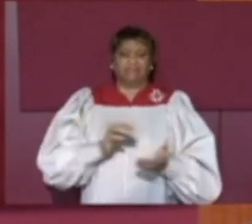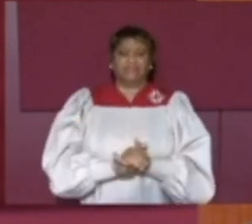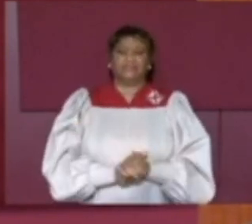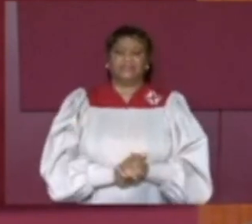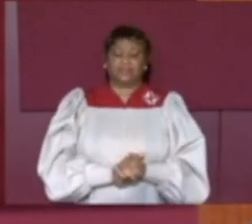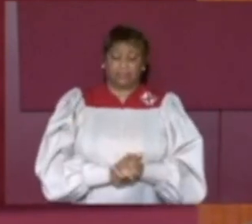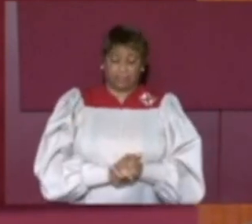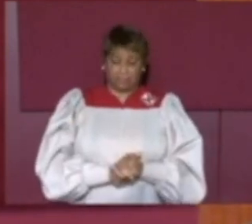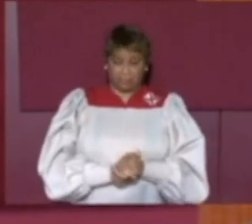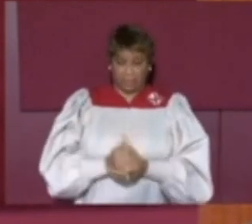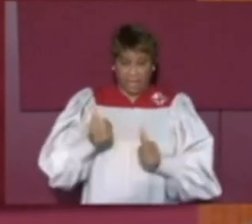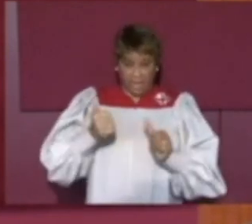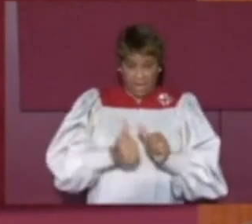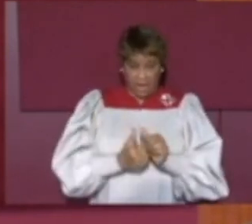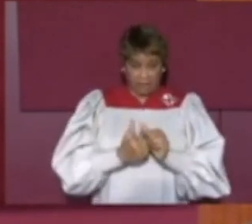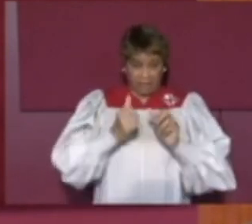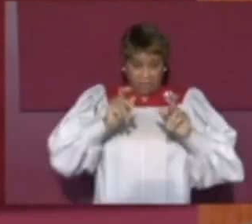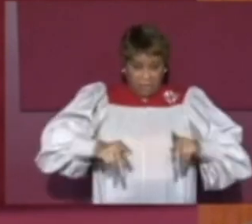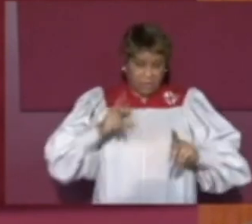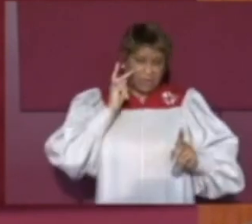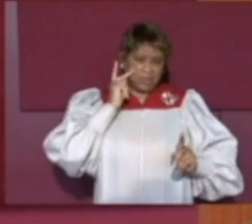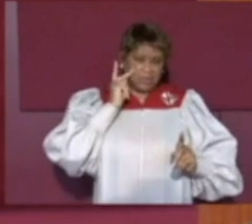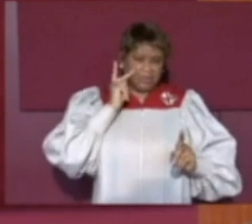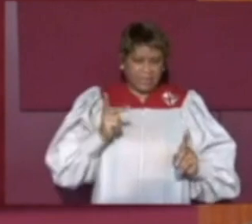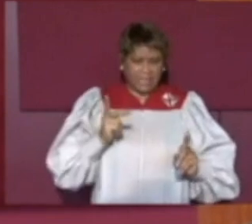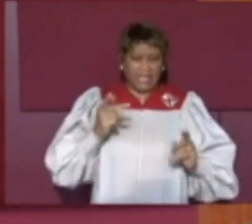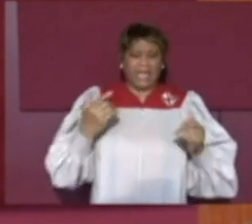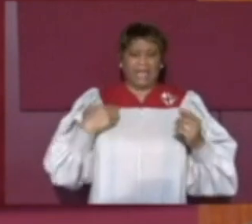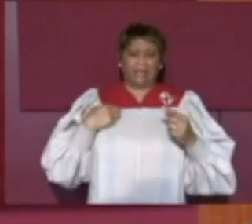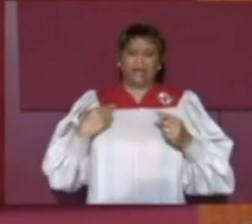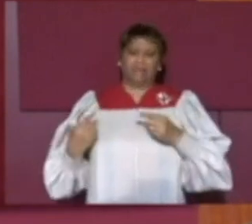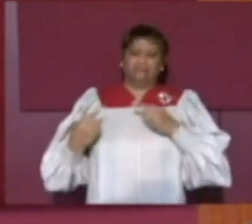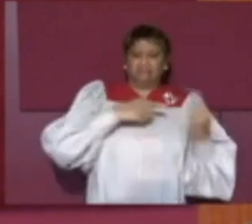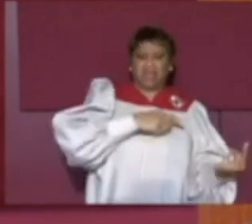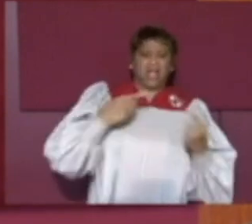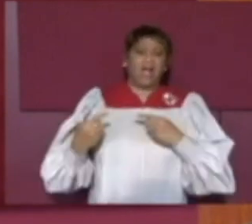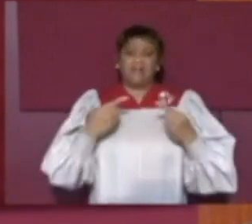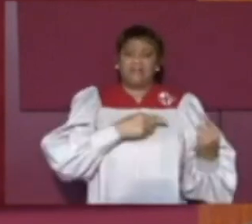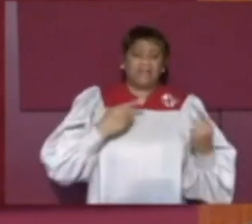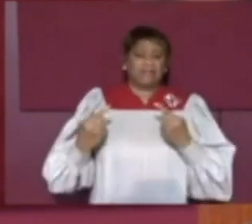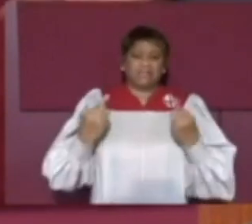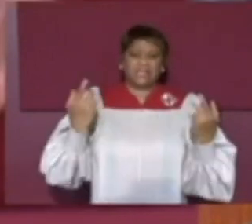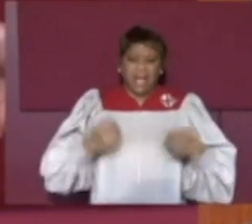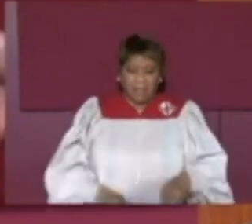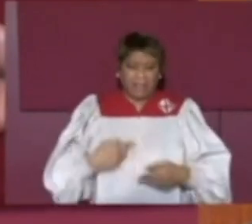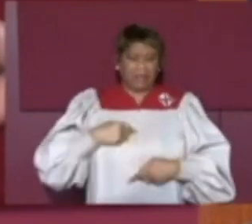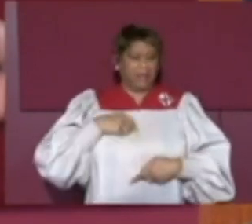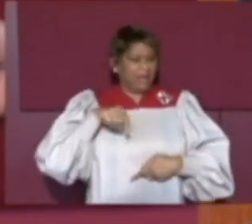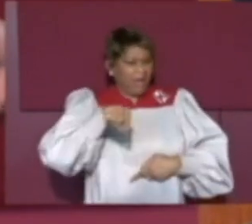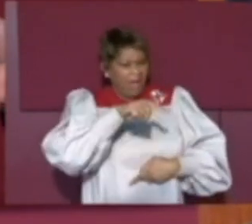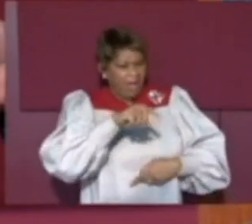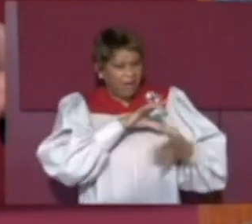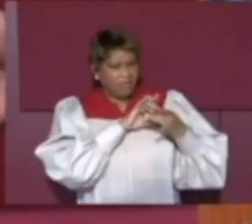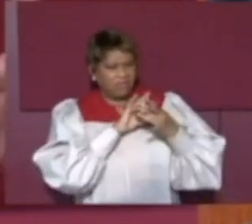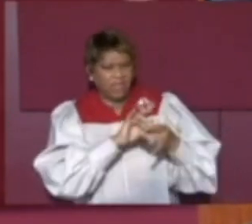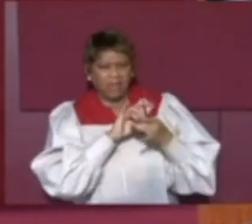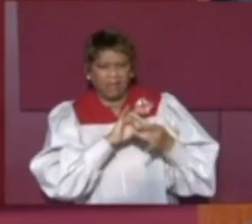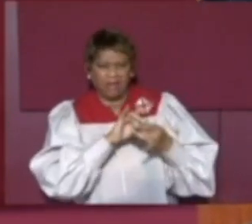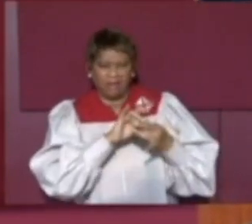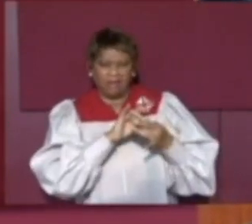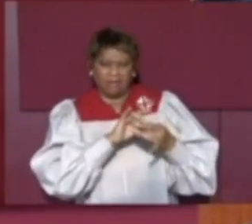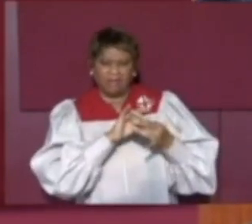You know, everybody that you're seeing on the news in this conflict that's going on across the sea, they're related.